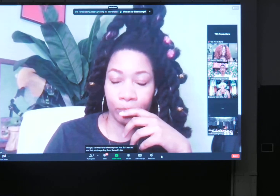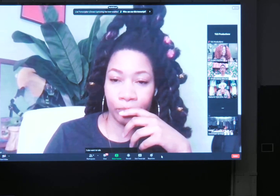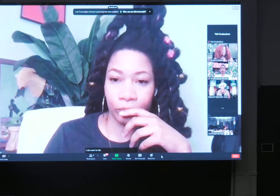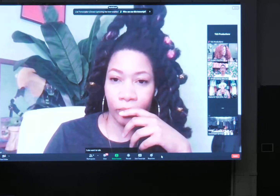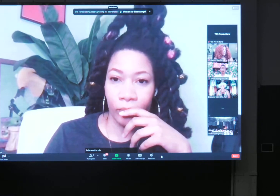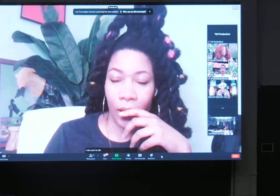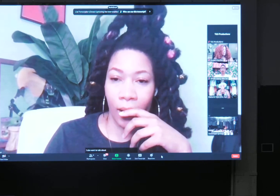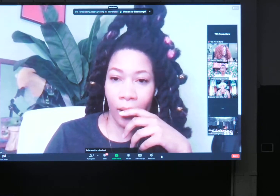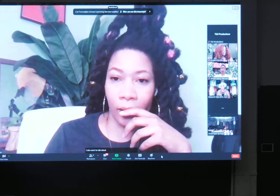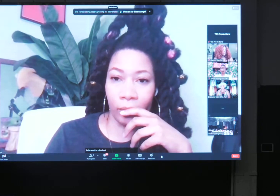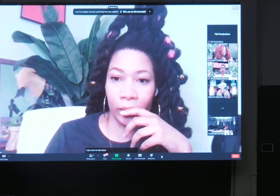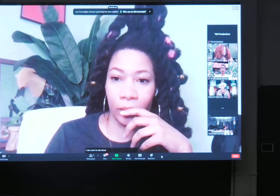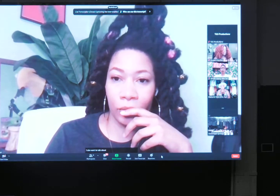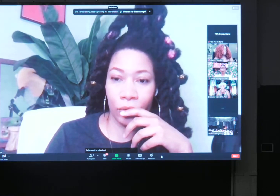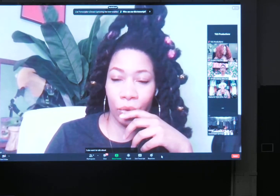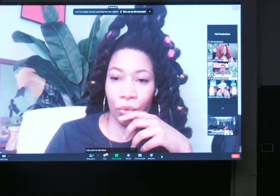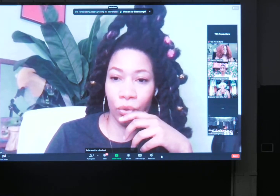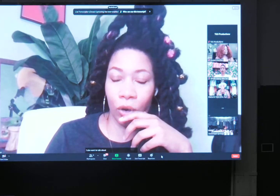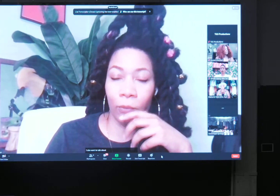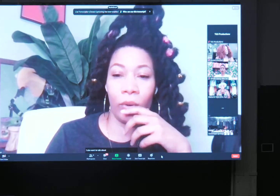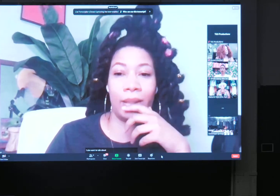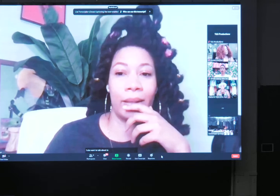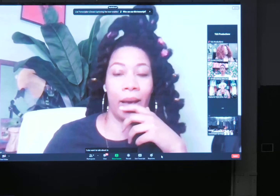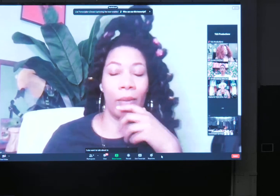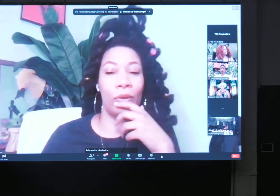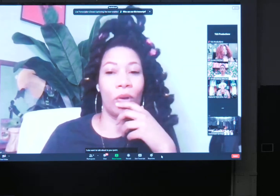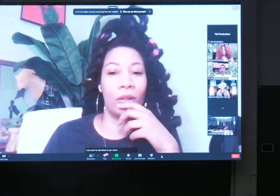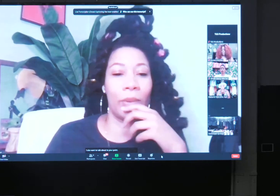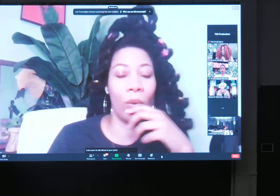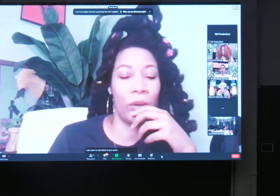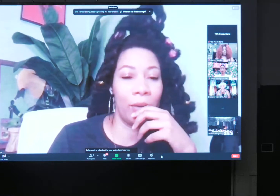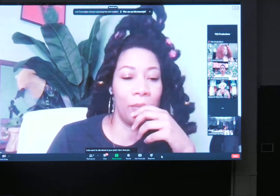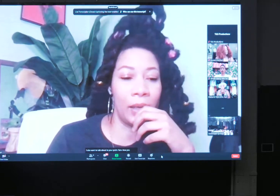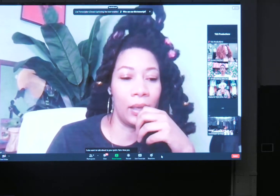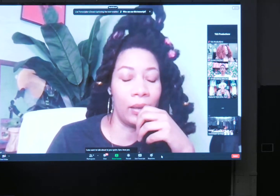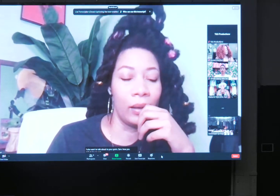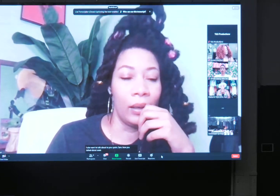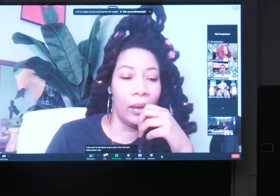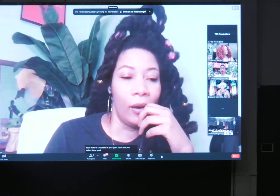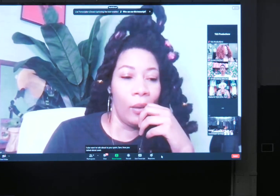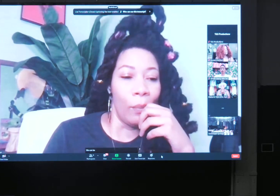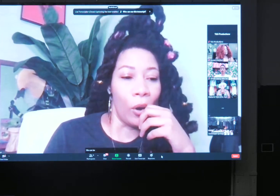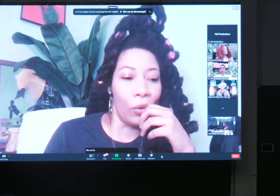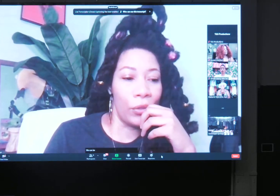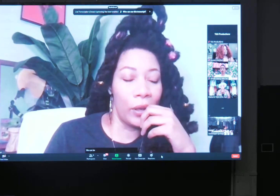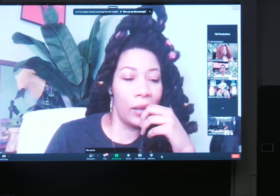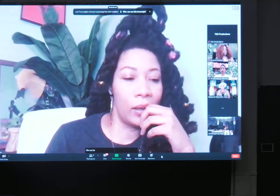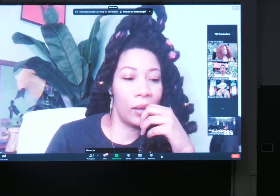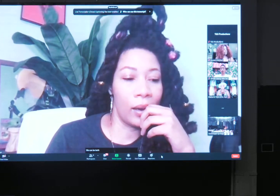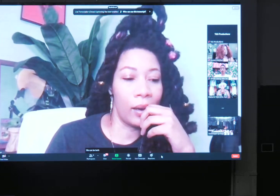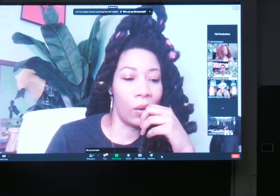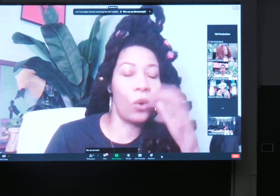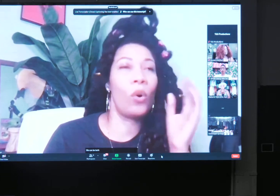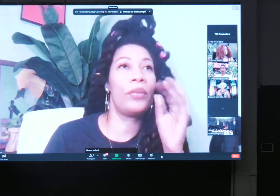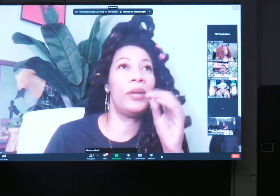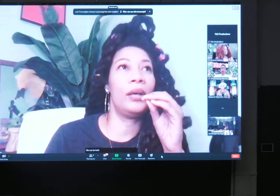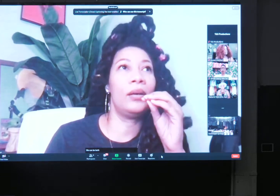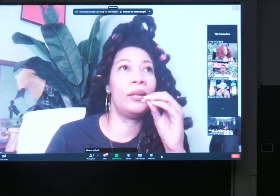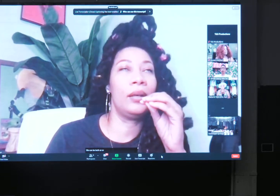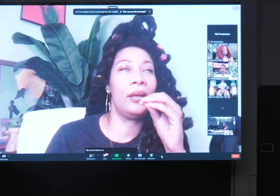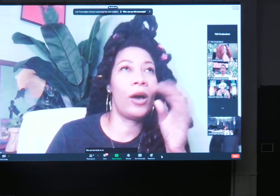about, to your point, Sam, how you talked about we can be both,